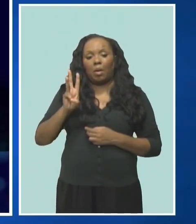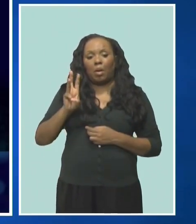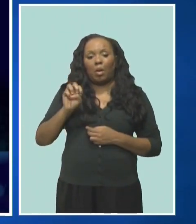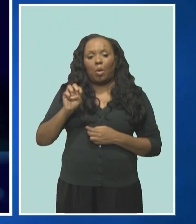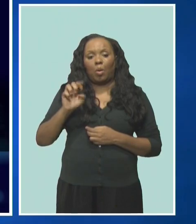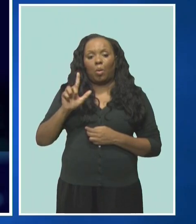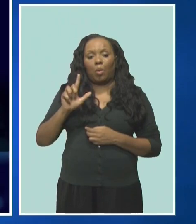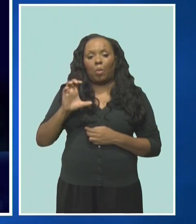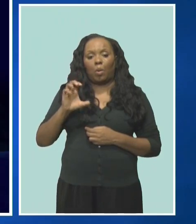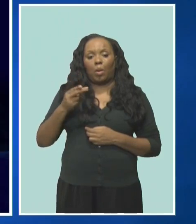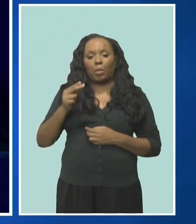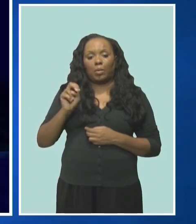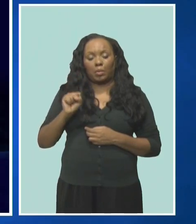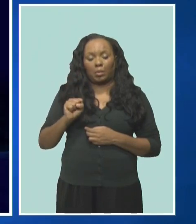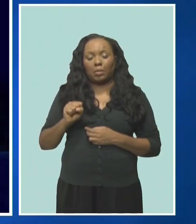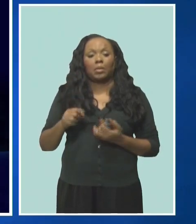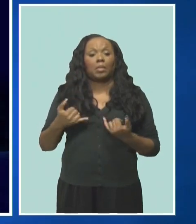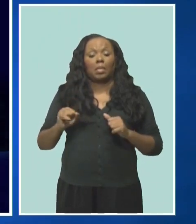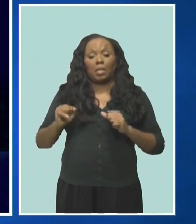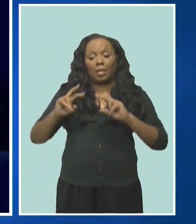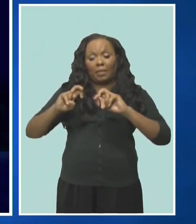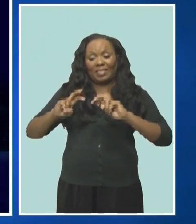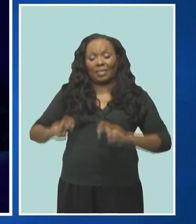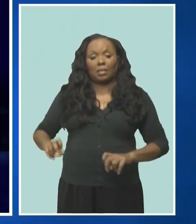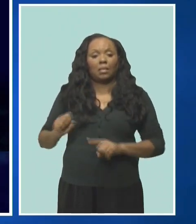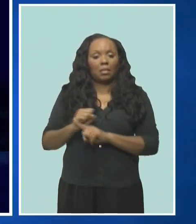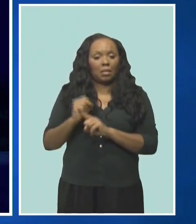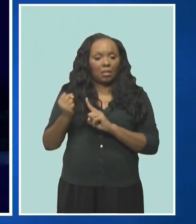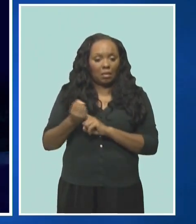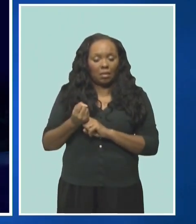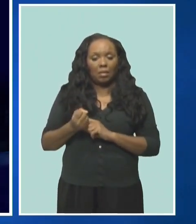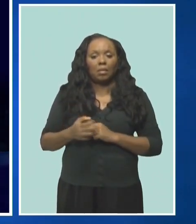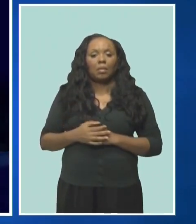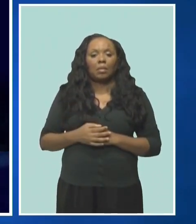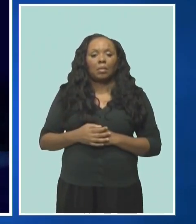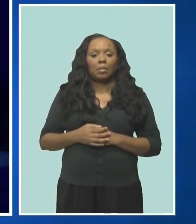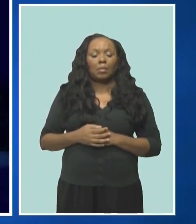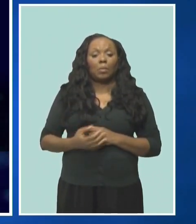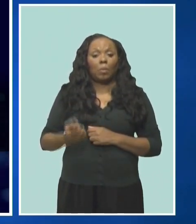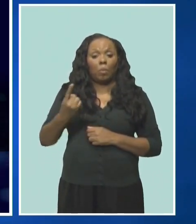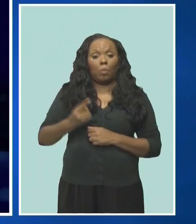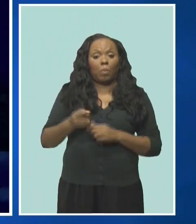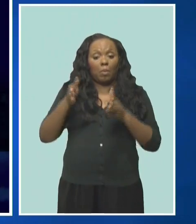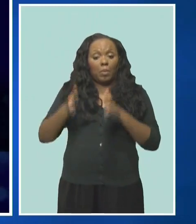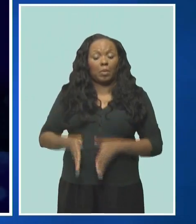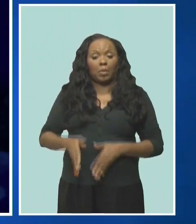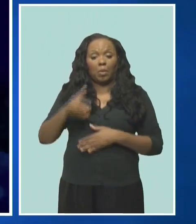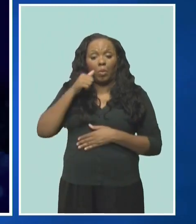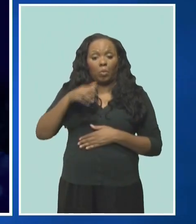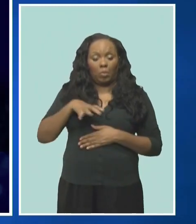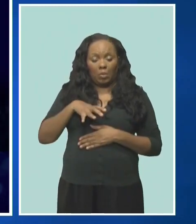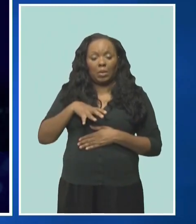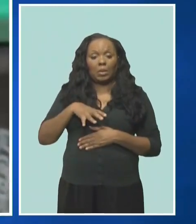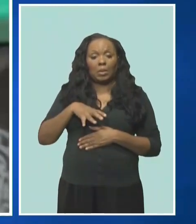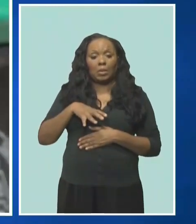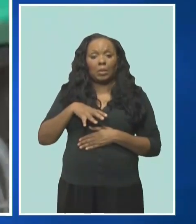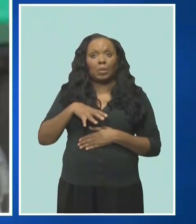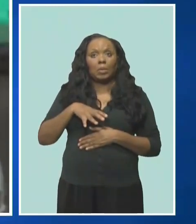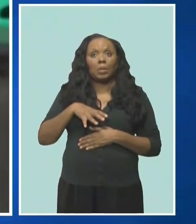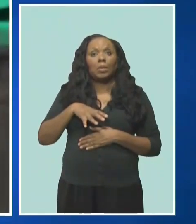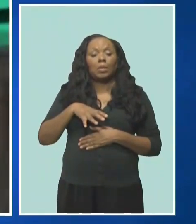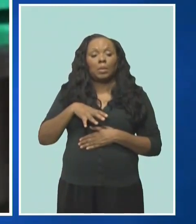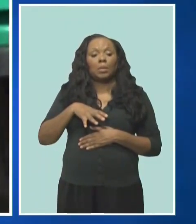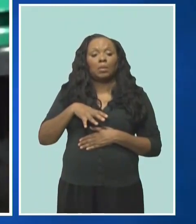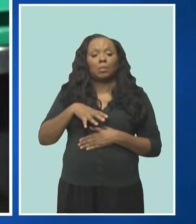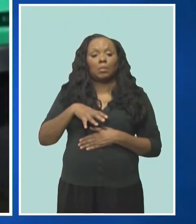very much under investigation, but sadly what we can say is one person, that female, the pillion rider, obviously